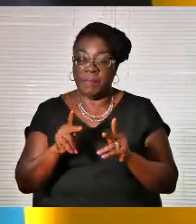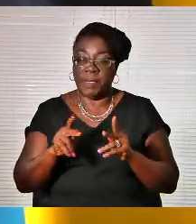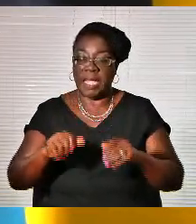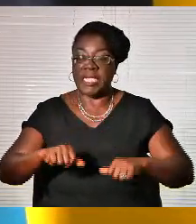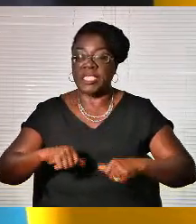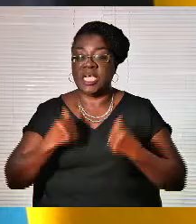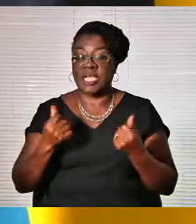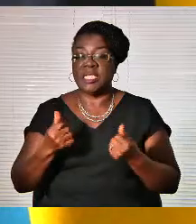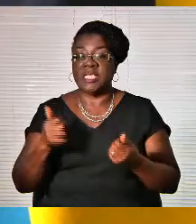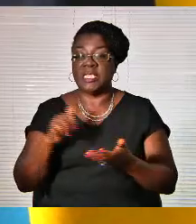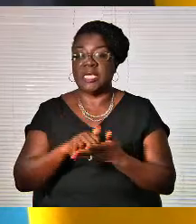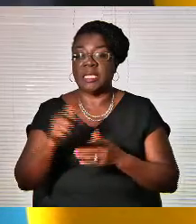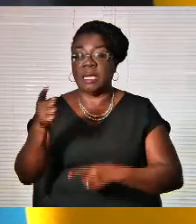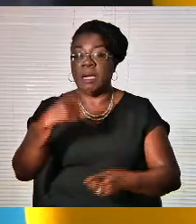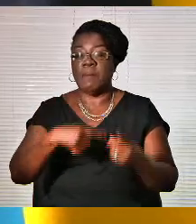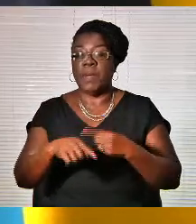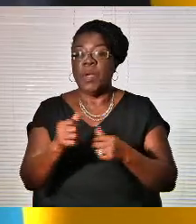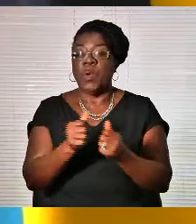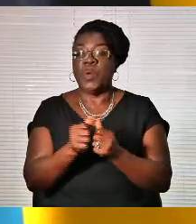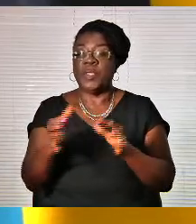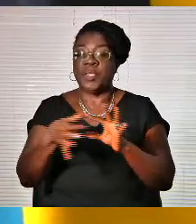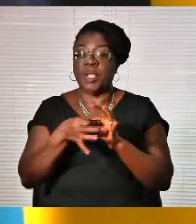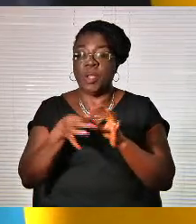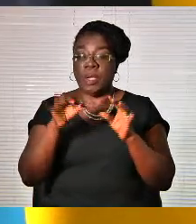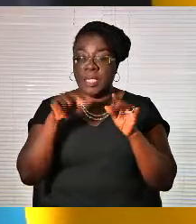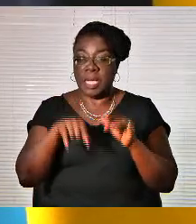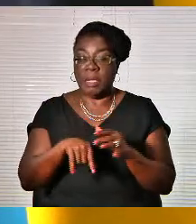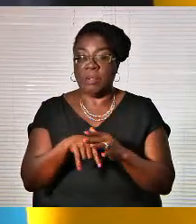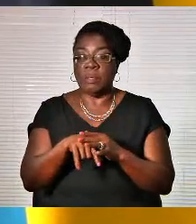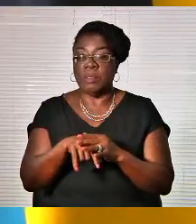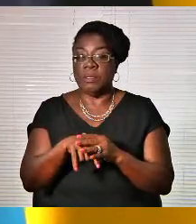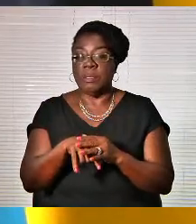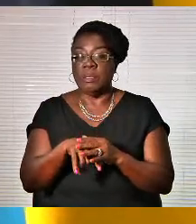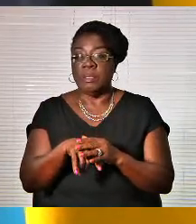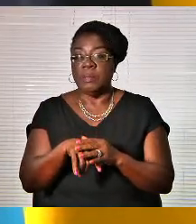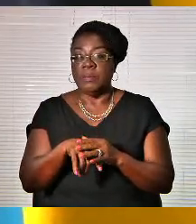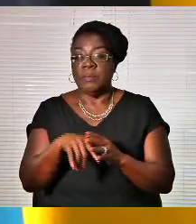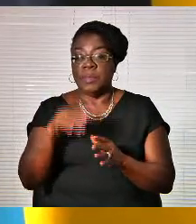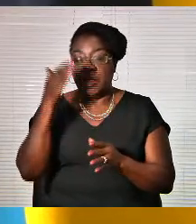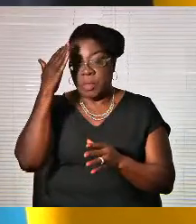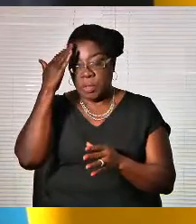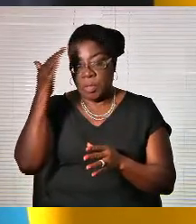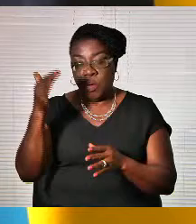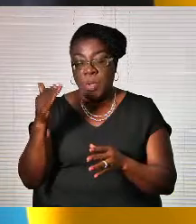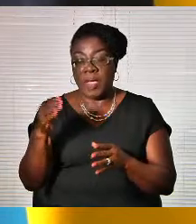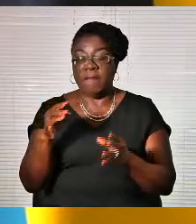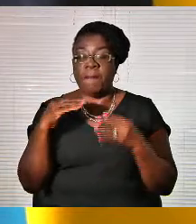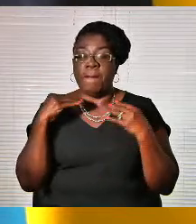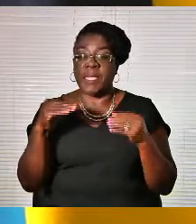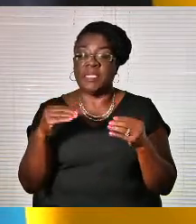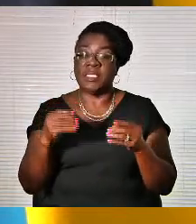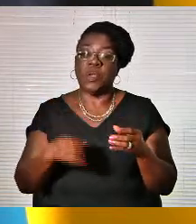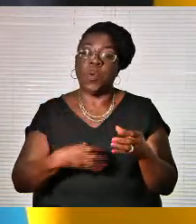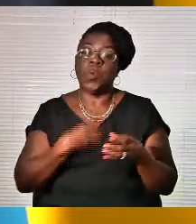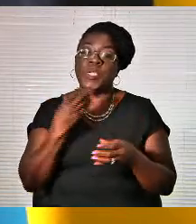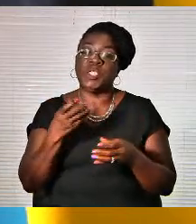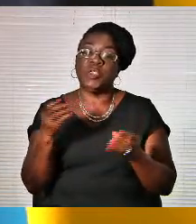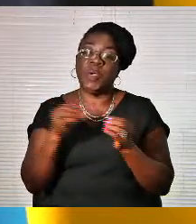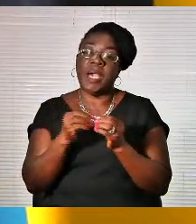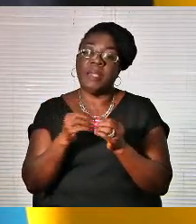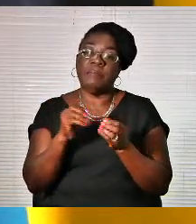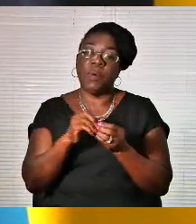challenges that come along with the lockdowns. I don't know if Minister wished to add anything to